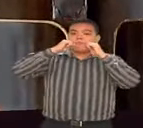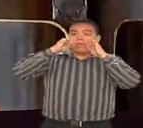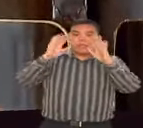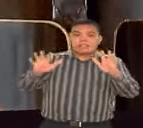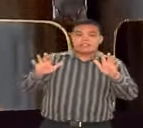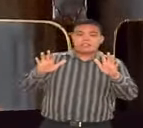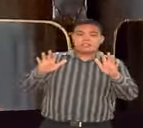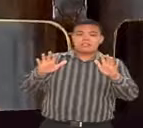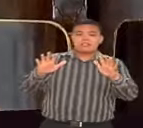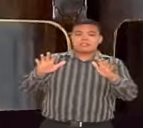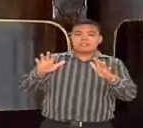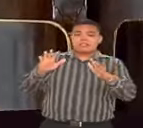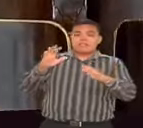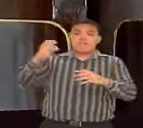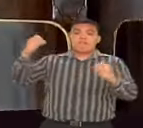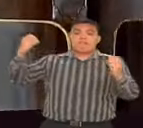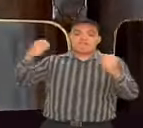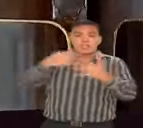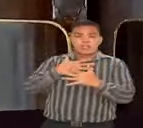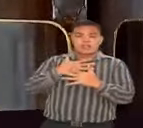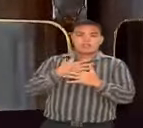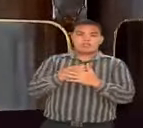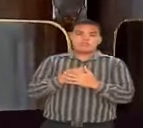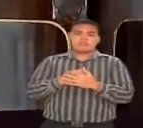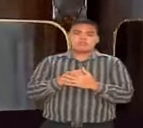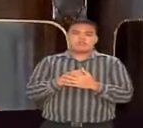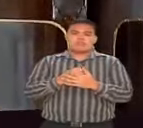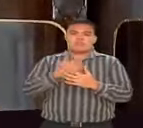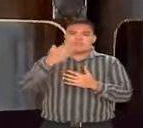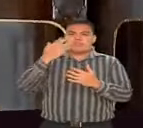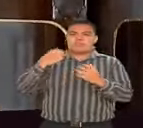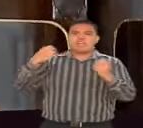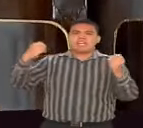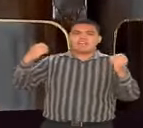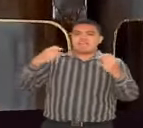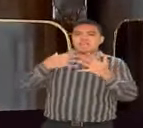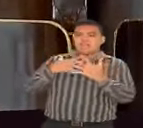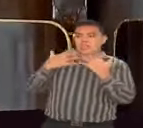fear, pwede ning mutakod.